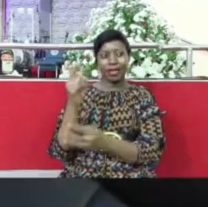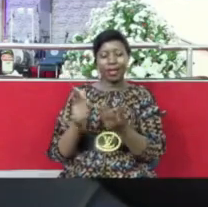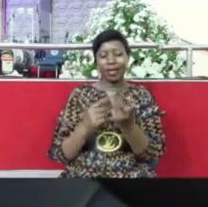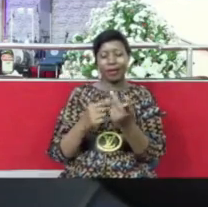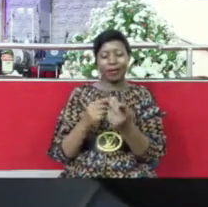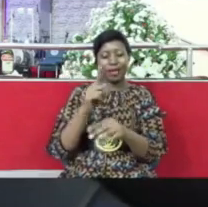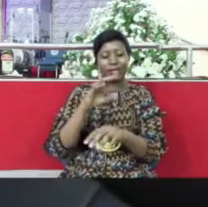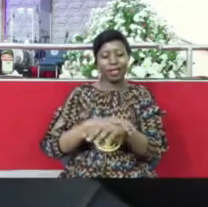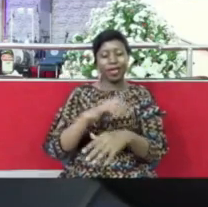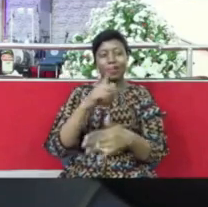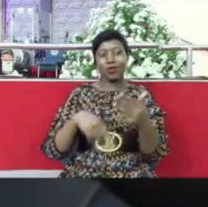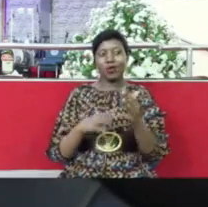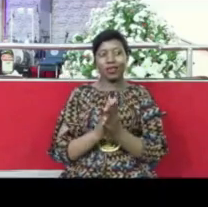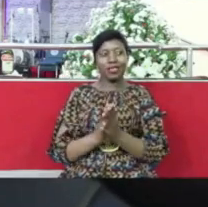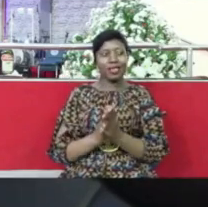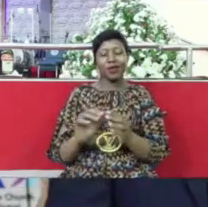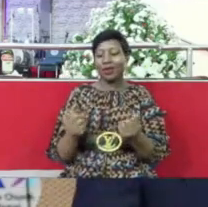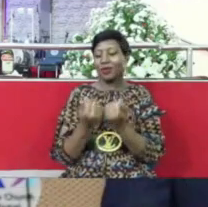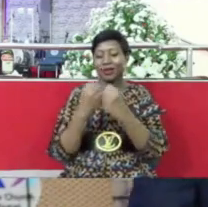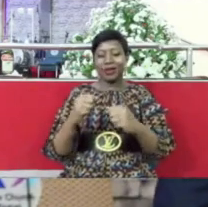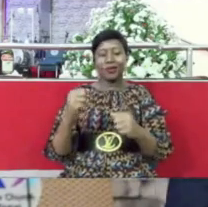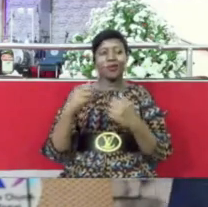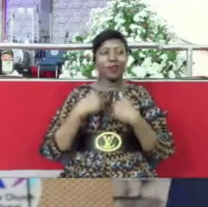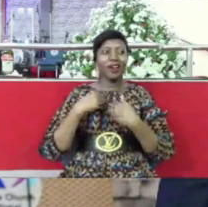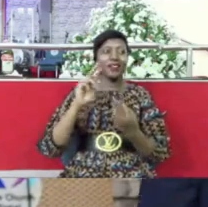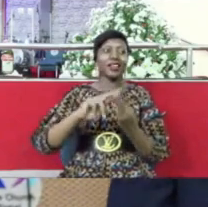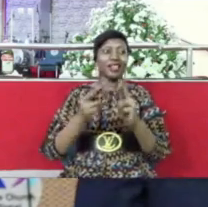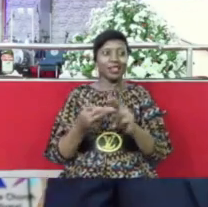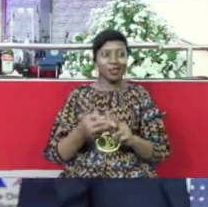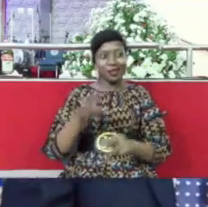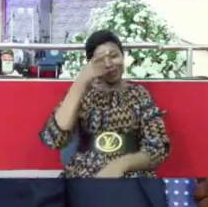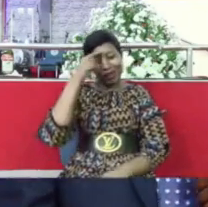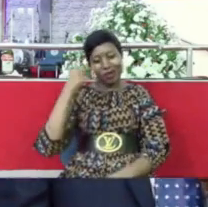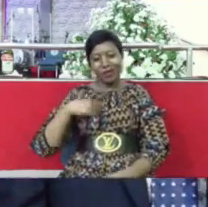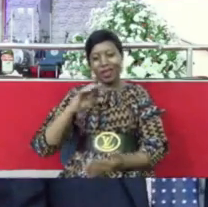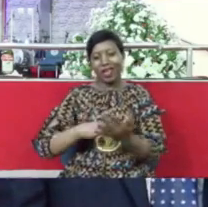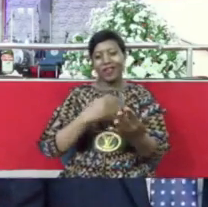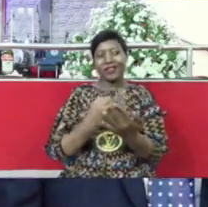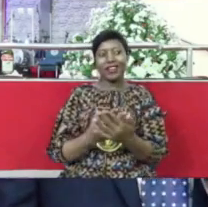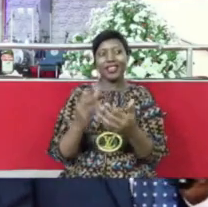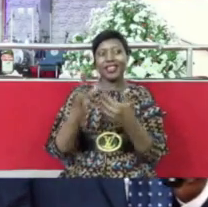mimi mathematics. Ilinicheza. Yeye. Alicheza. You getting the point?